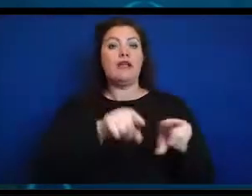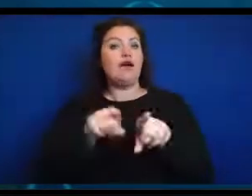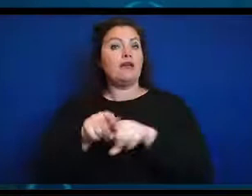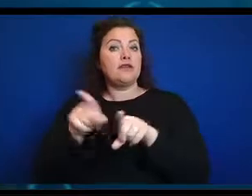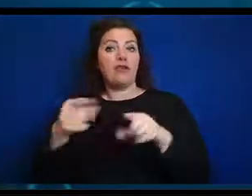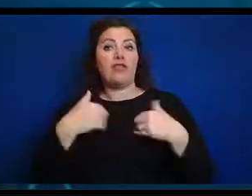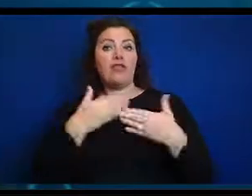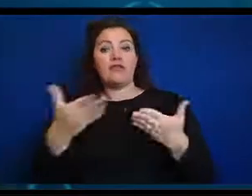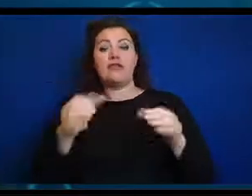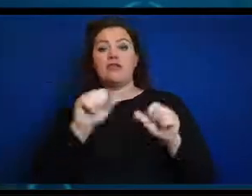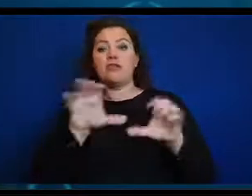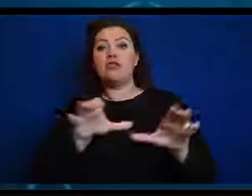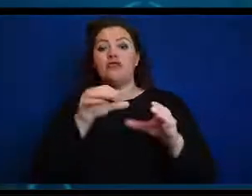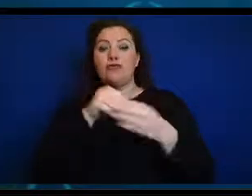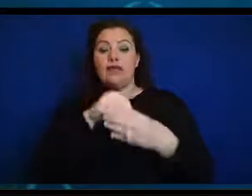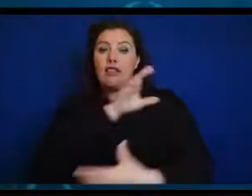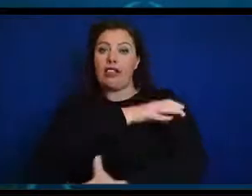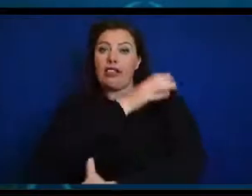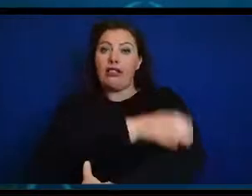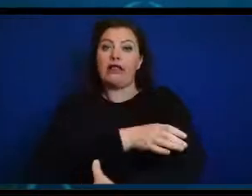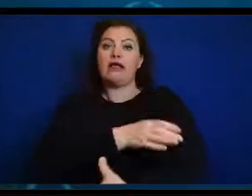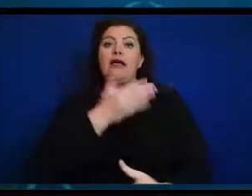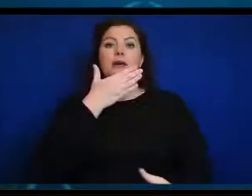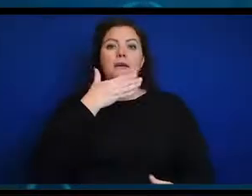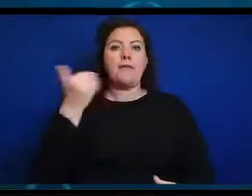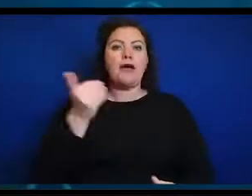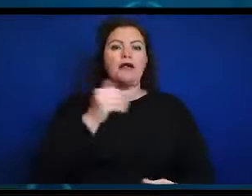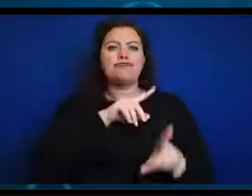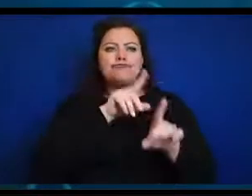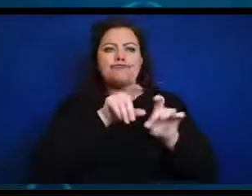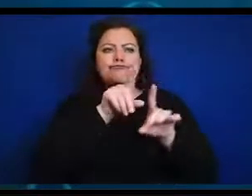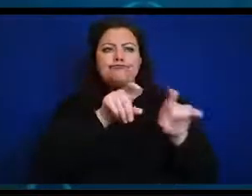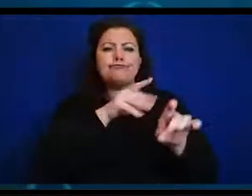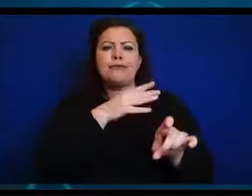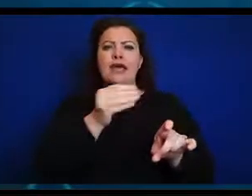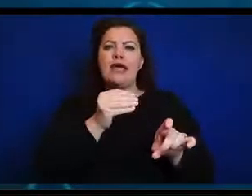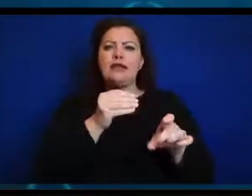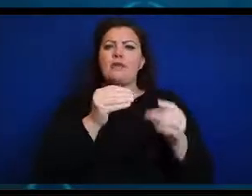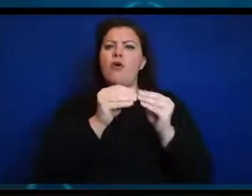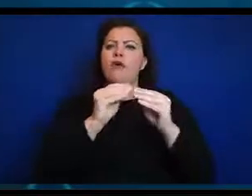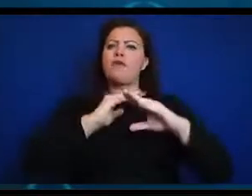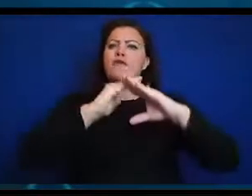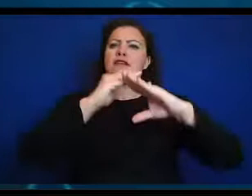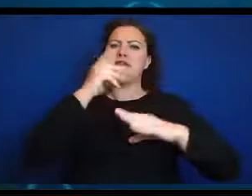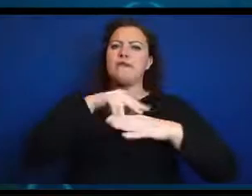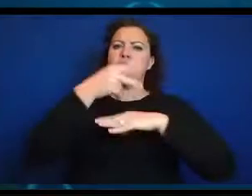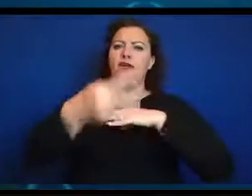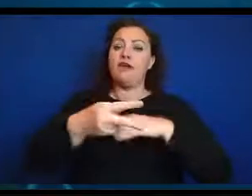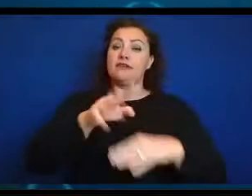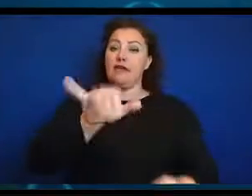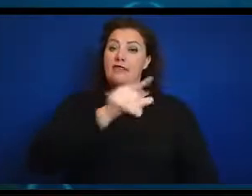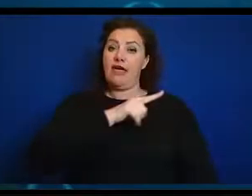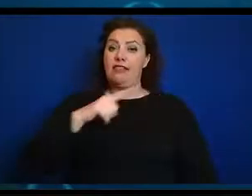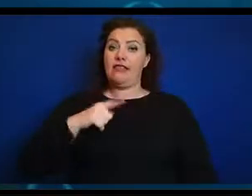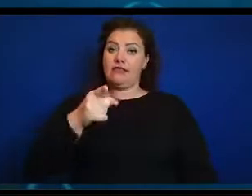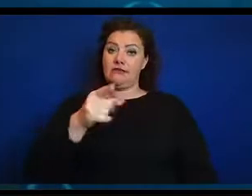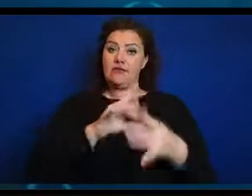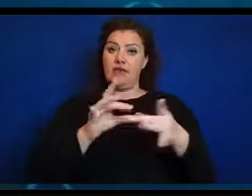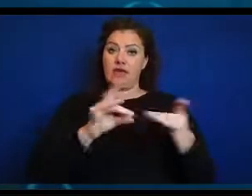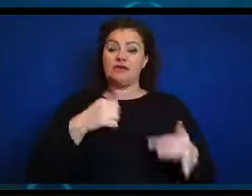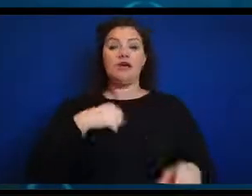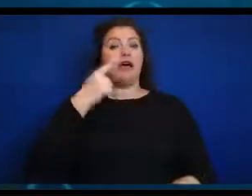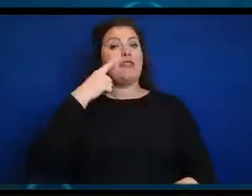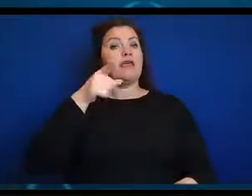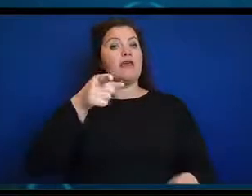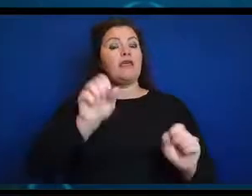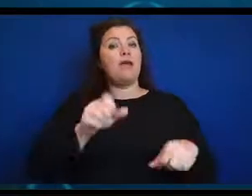better screening and assessing individuals at high risk for falls. So the legislation that you mentioned I think that can be important,